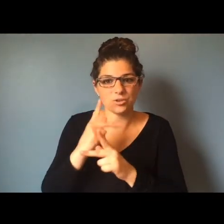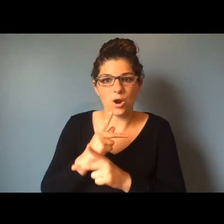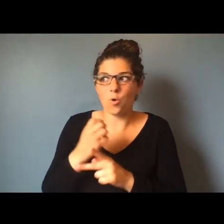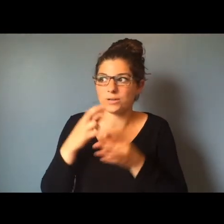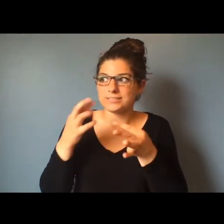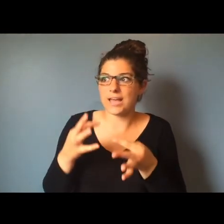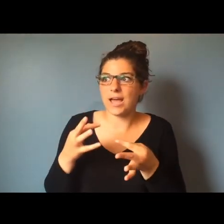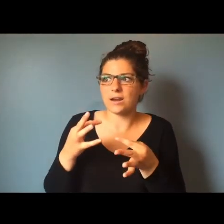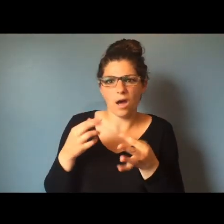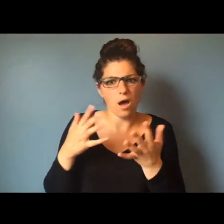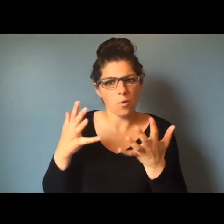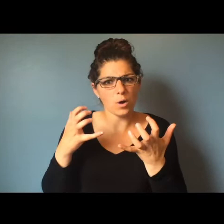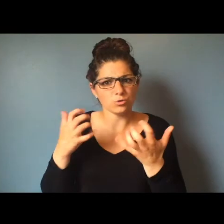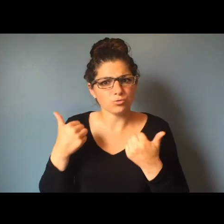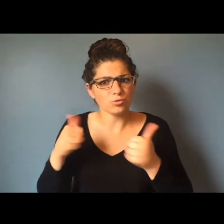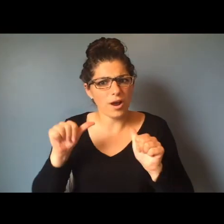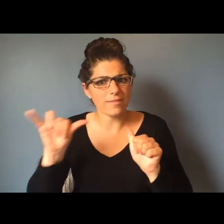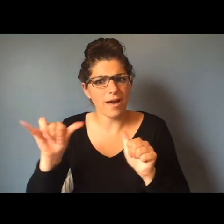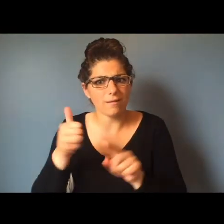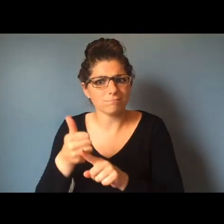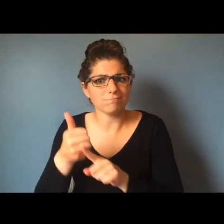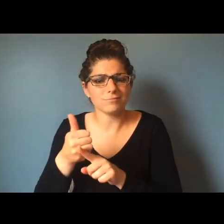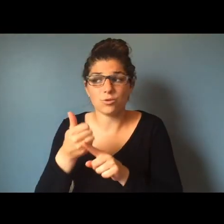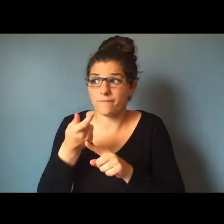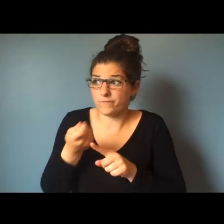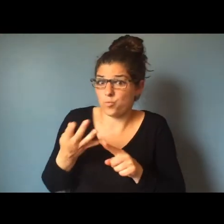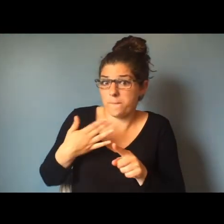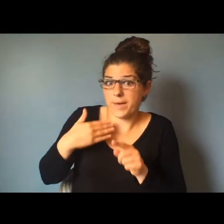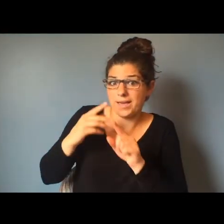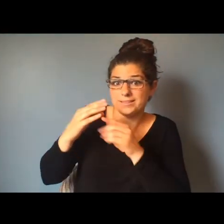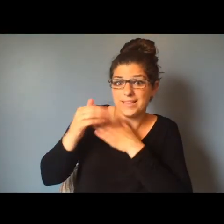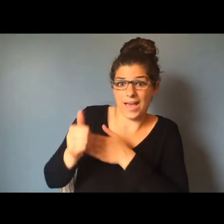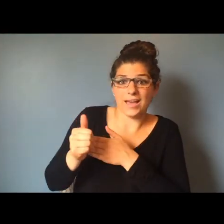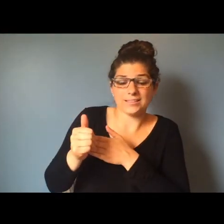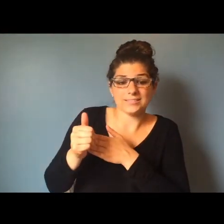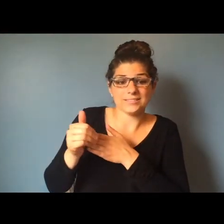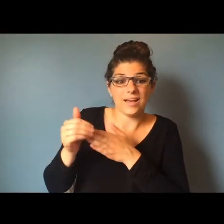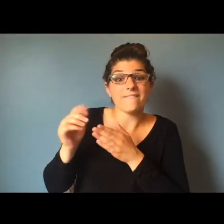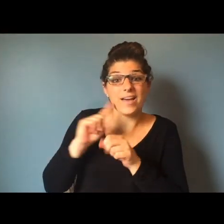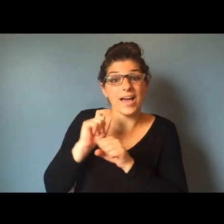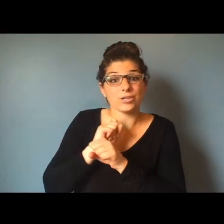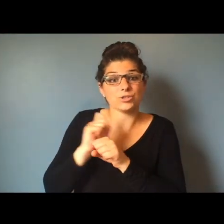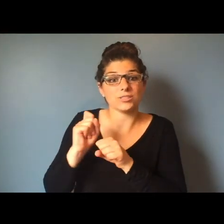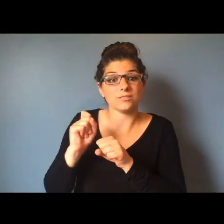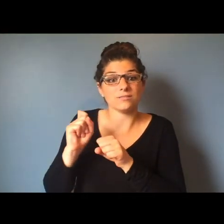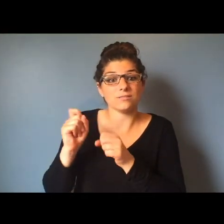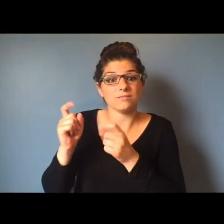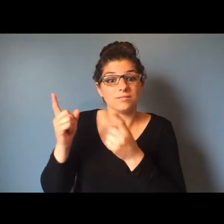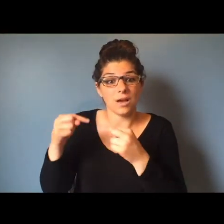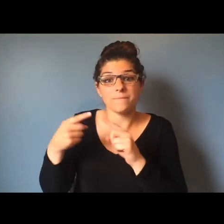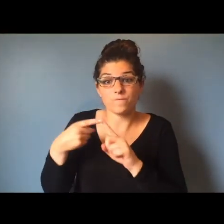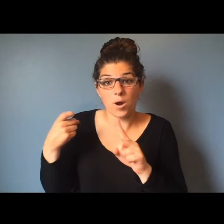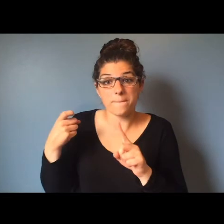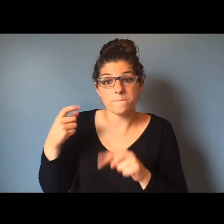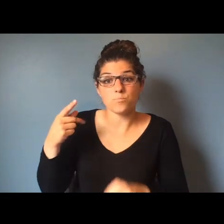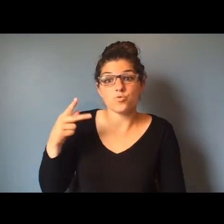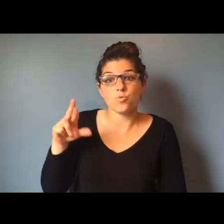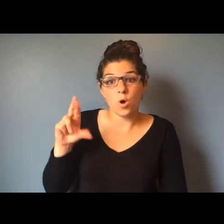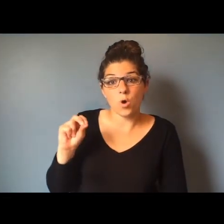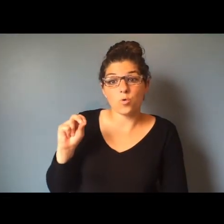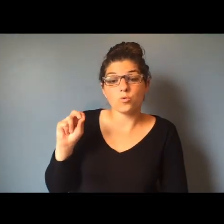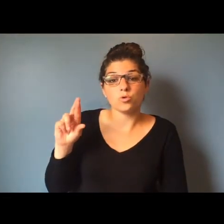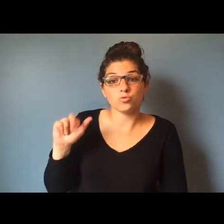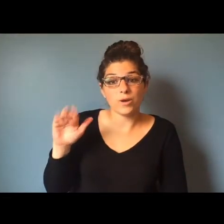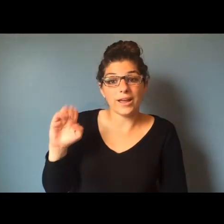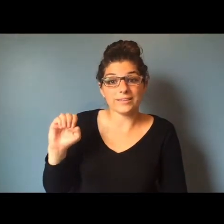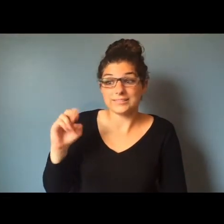decide, hey, I want to give that a shot. So a few of my guides have actually come from pro races,